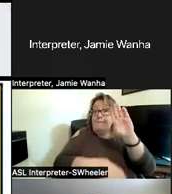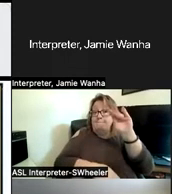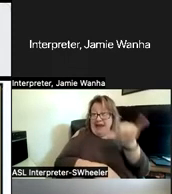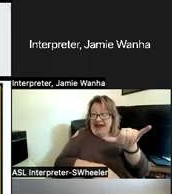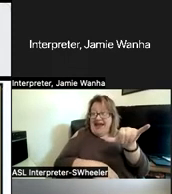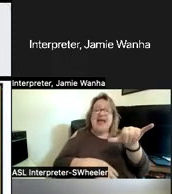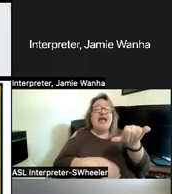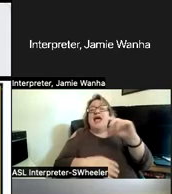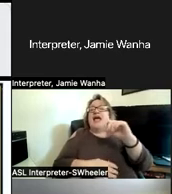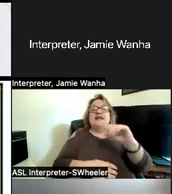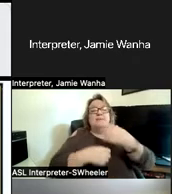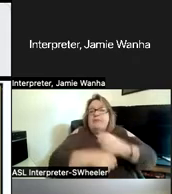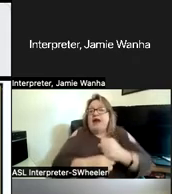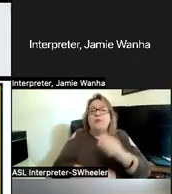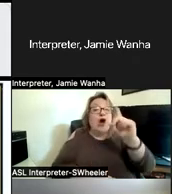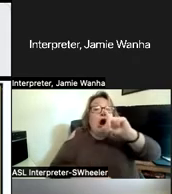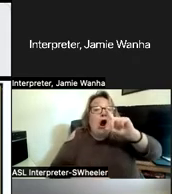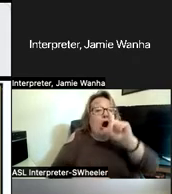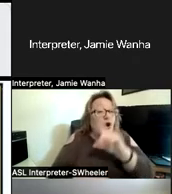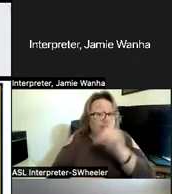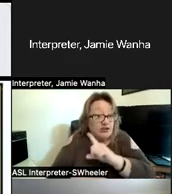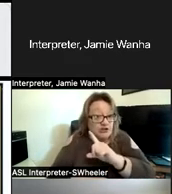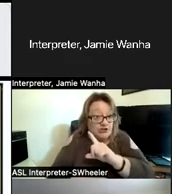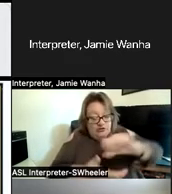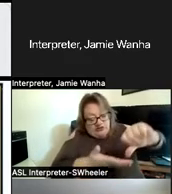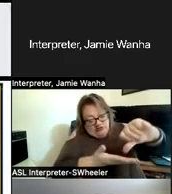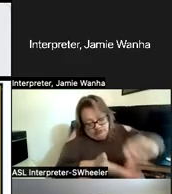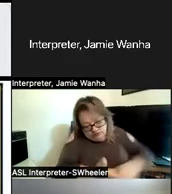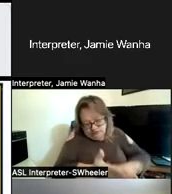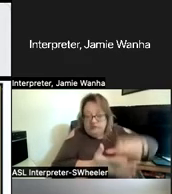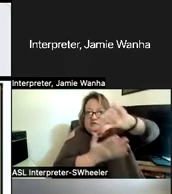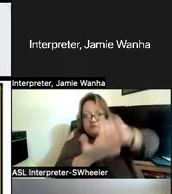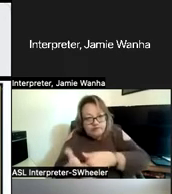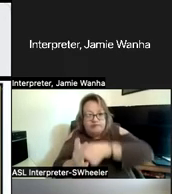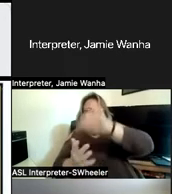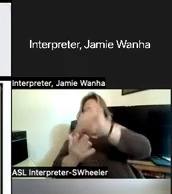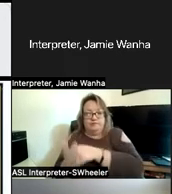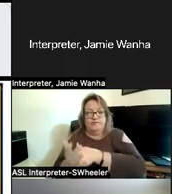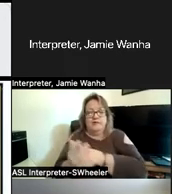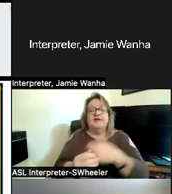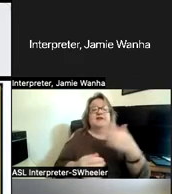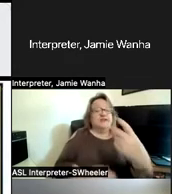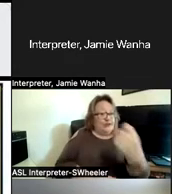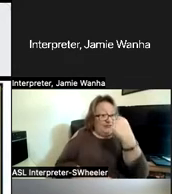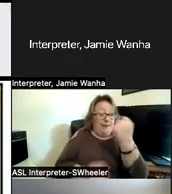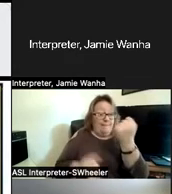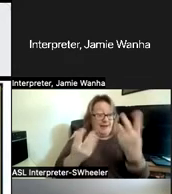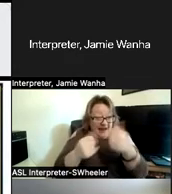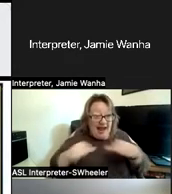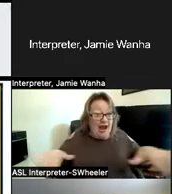any idea at all about what we call now liquefaction. And we know that many areas, including the